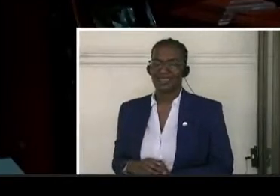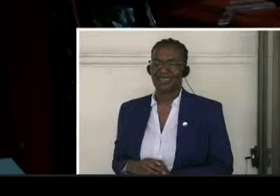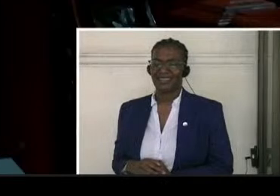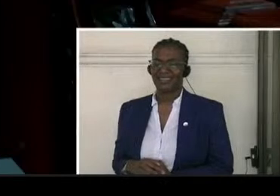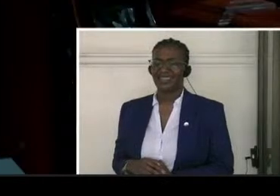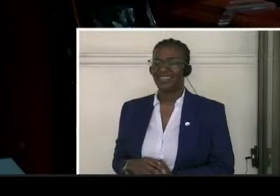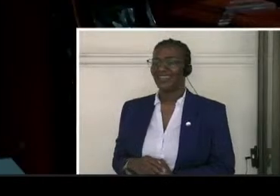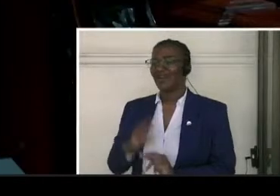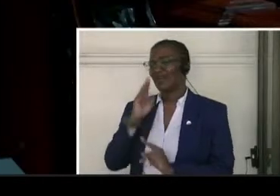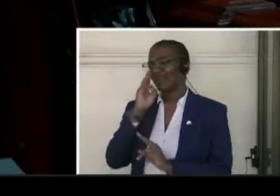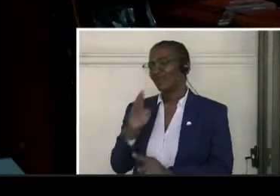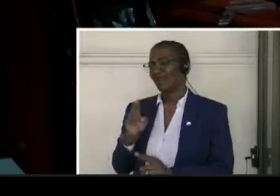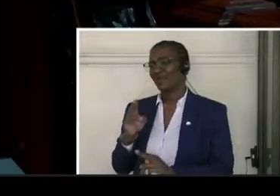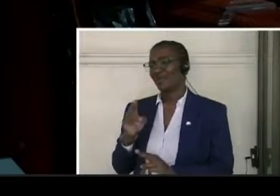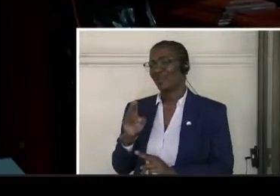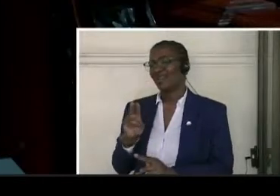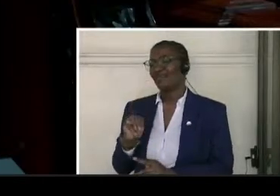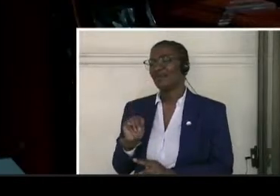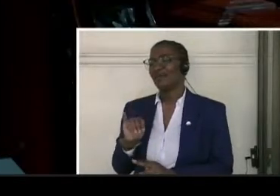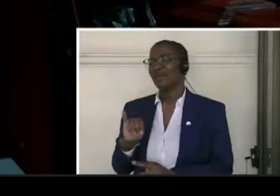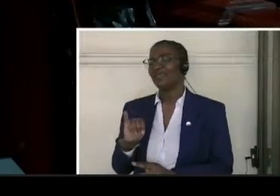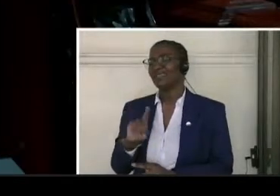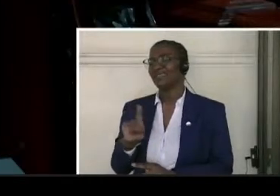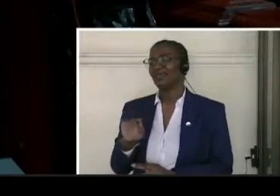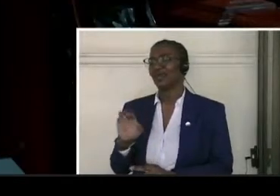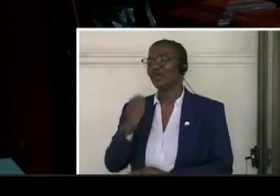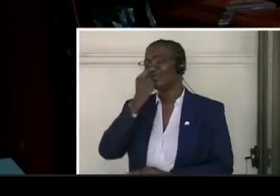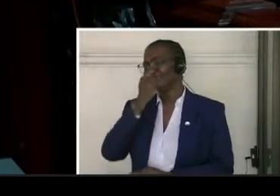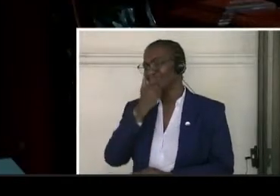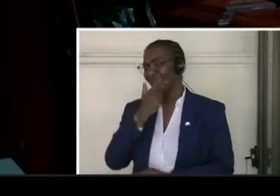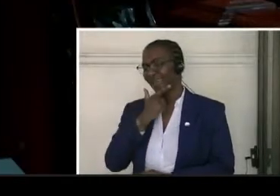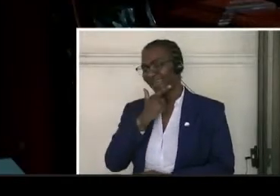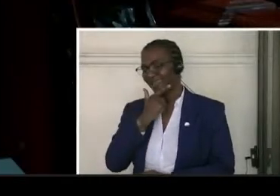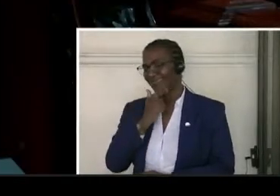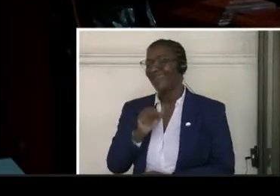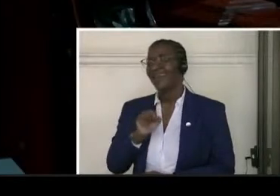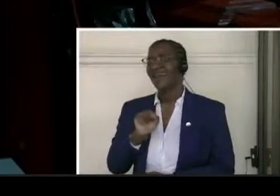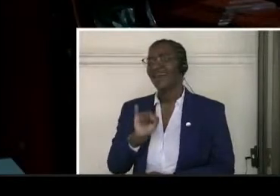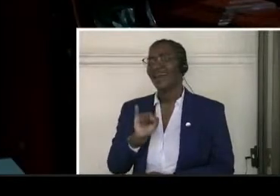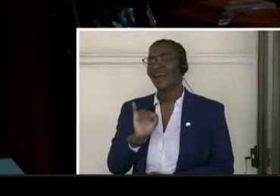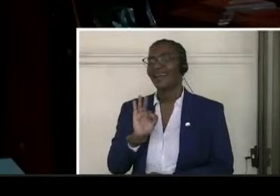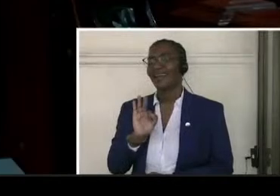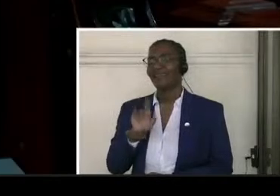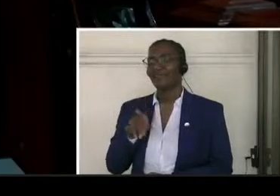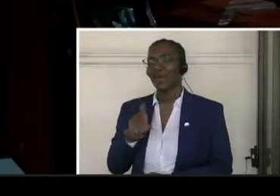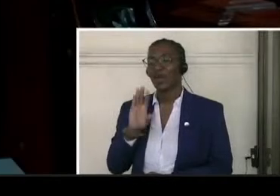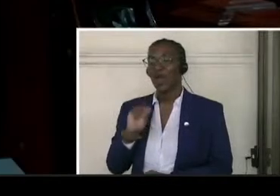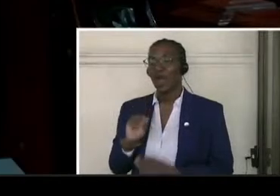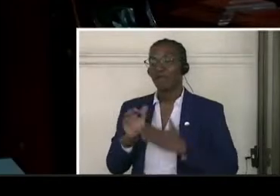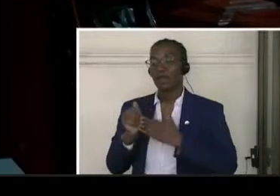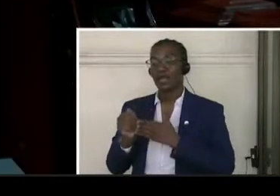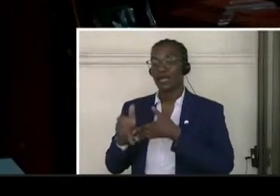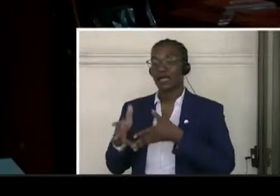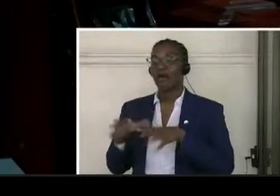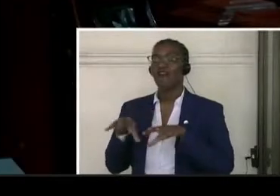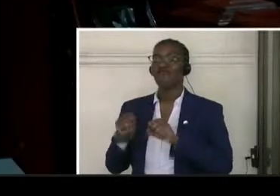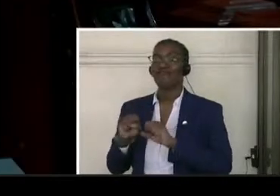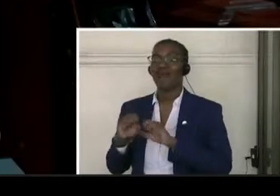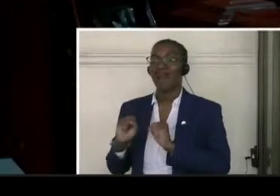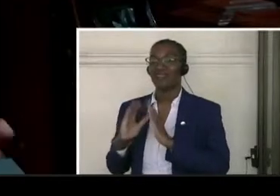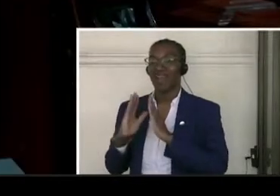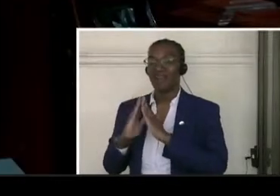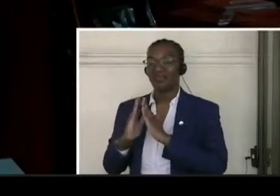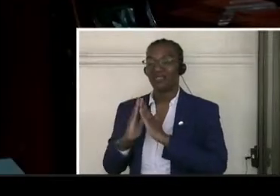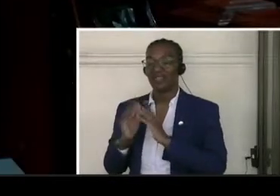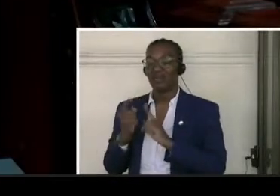you know, Honorable Mazibuko, it's so sad that the IFP, today we've got a legacy of mud houses in the